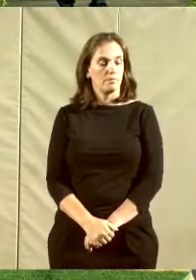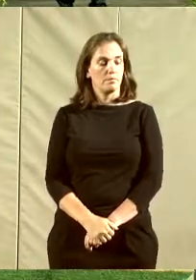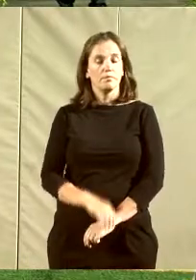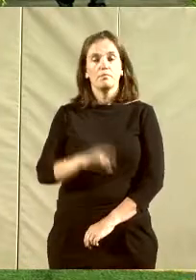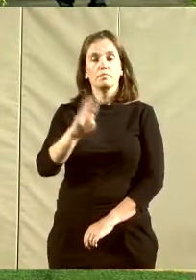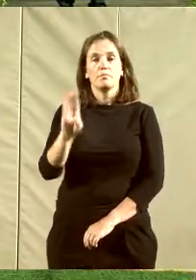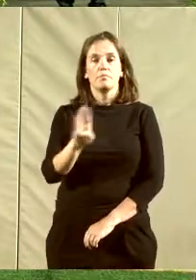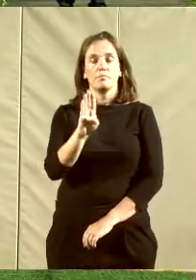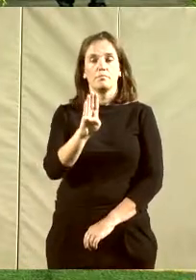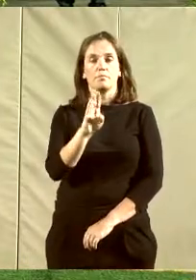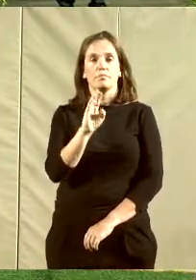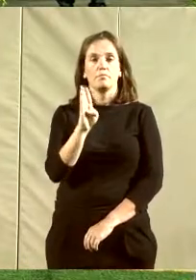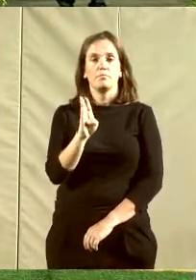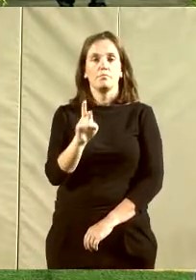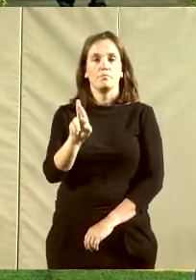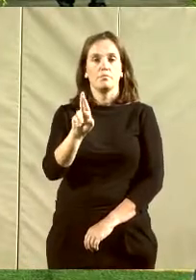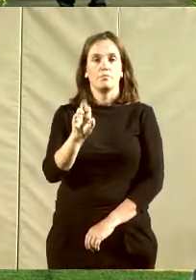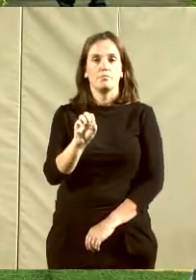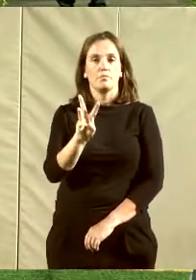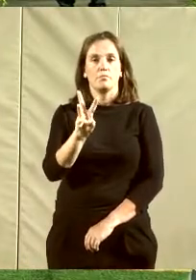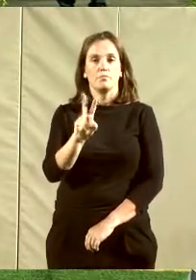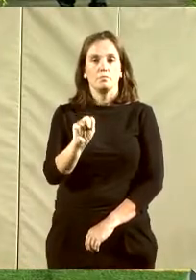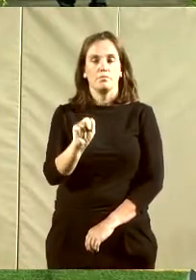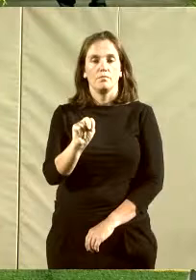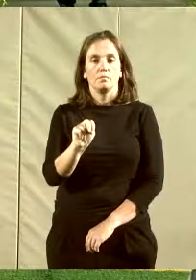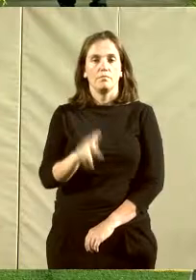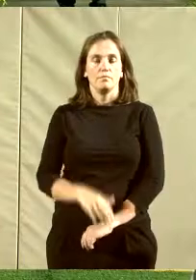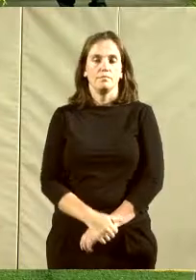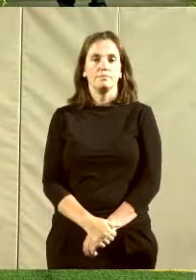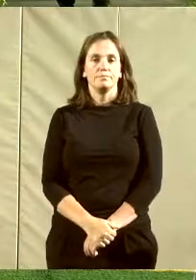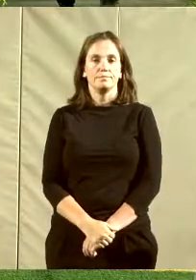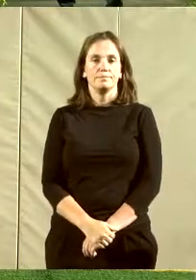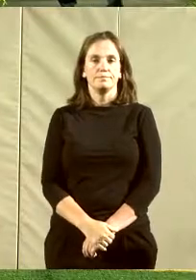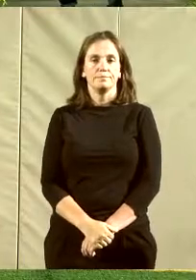Brianna Michelle Brown.